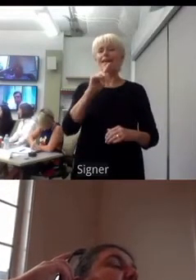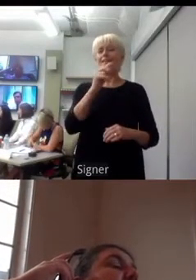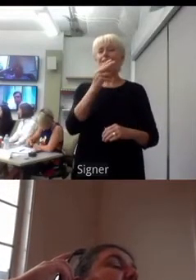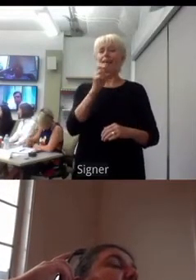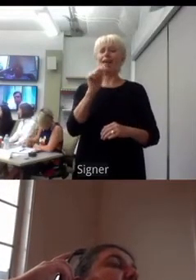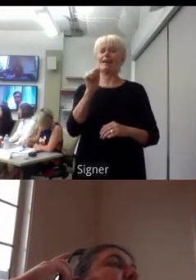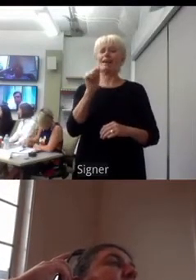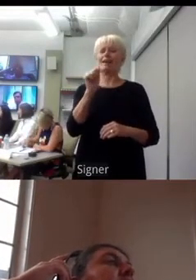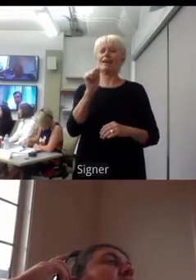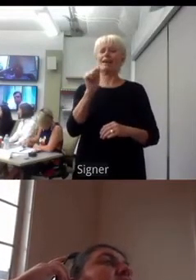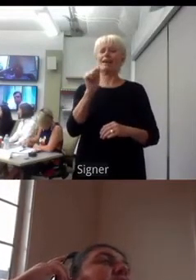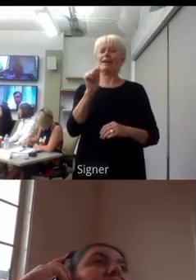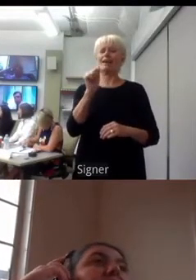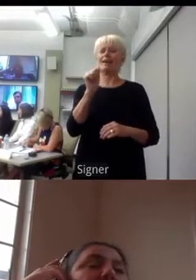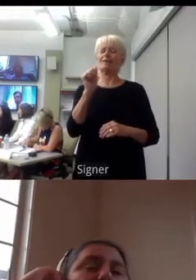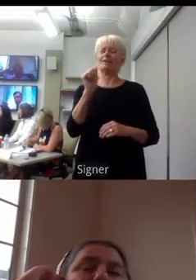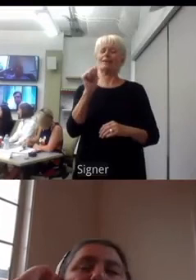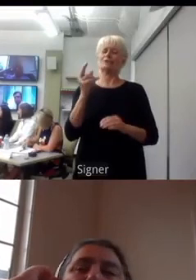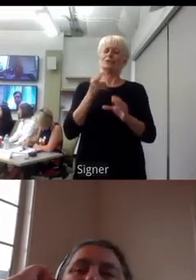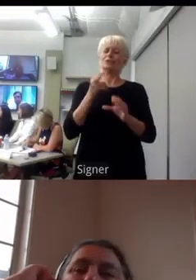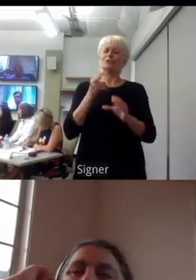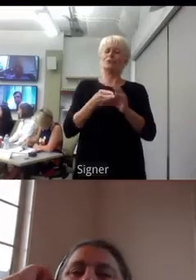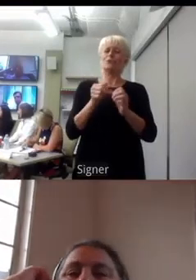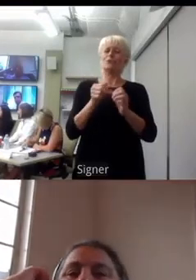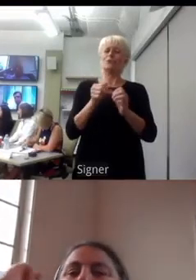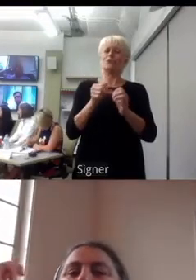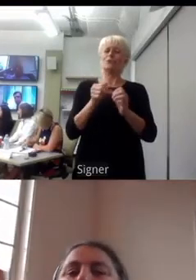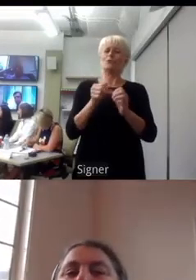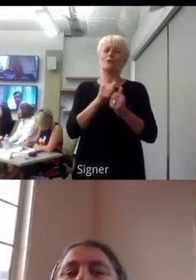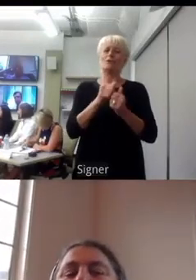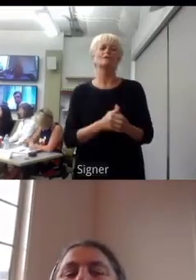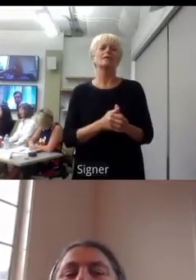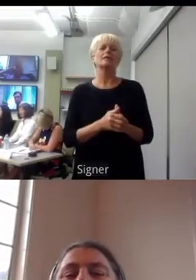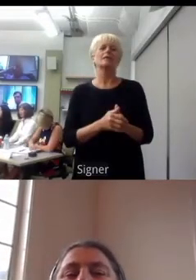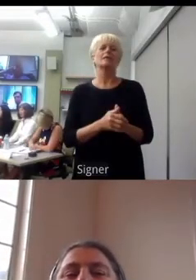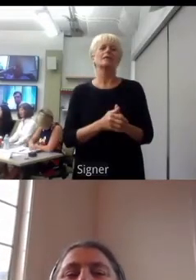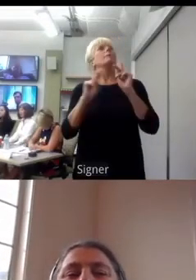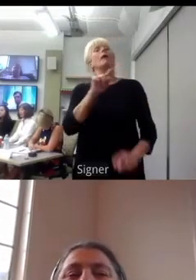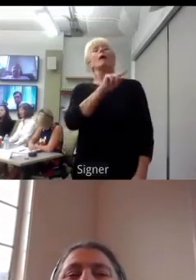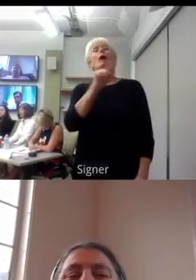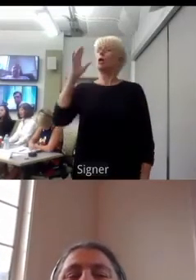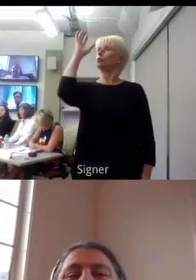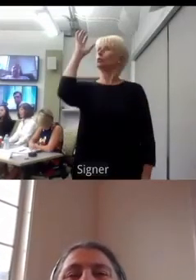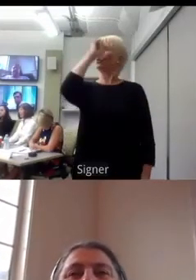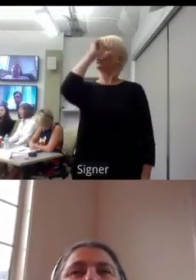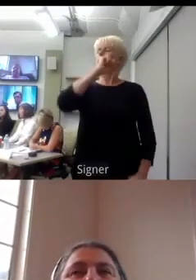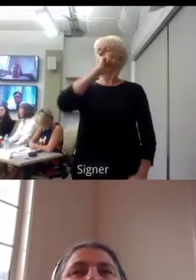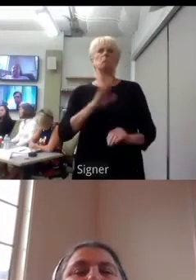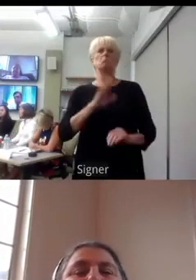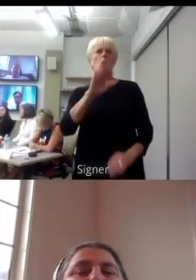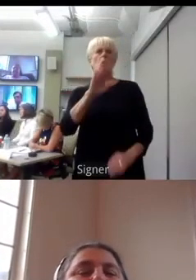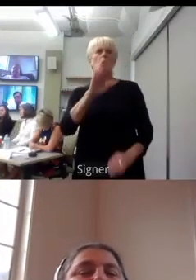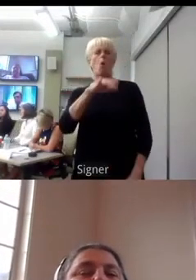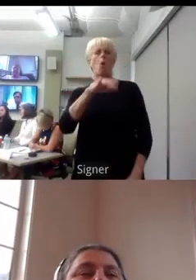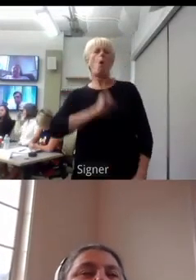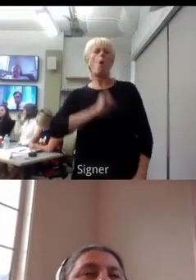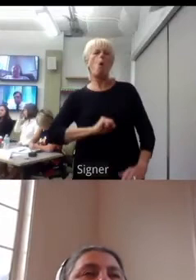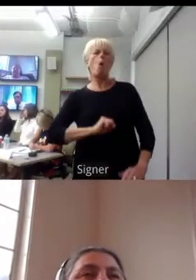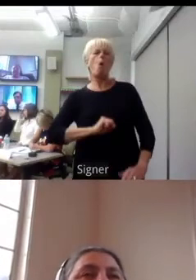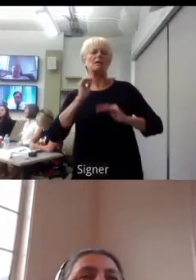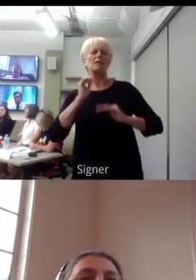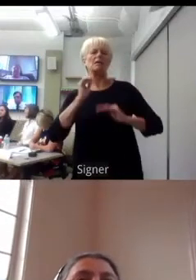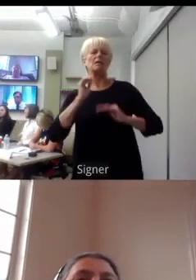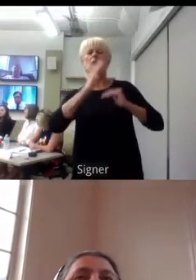People start from an assumption that old buildings were built back when before we knew about how to